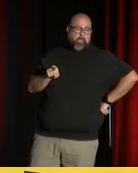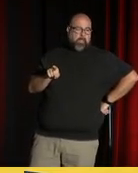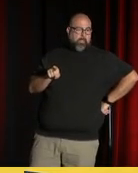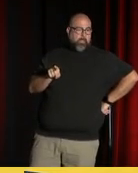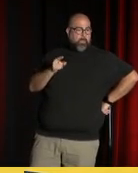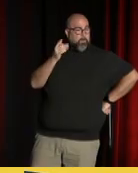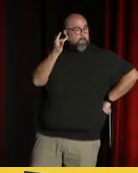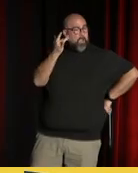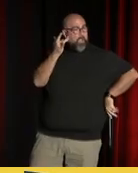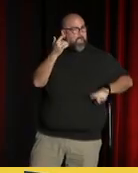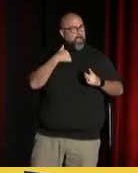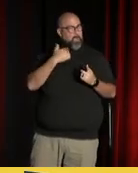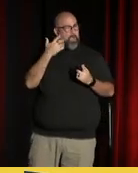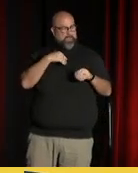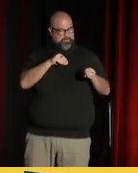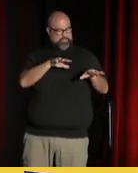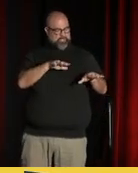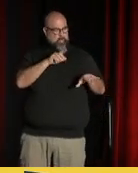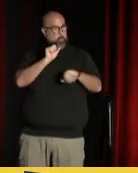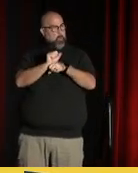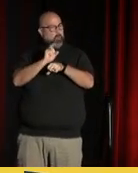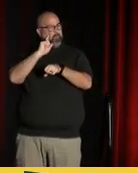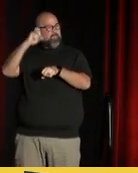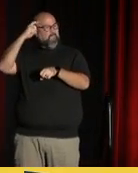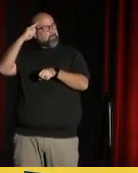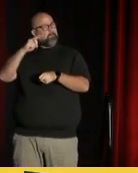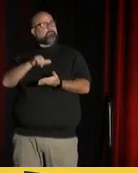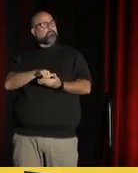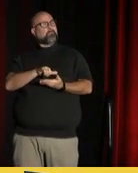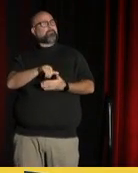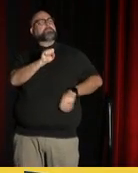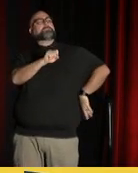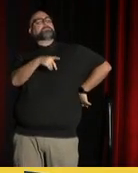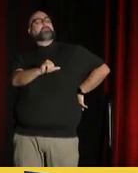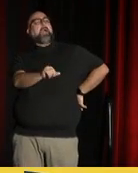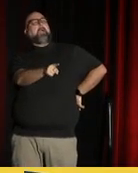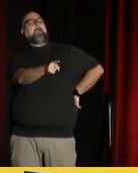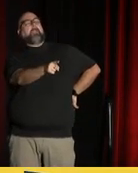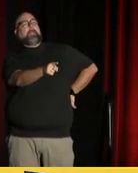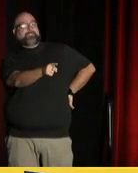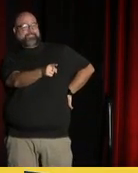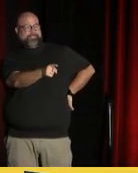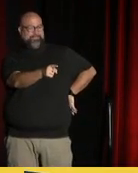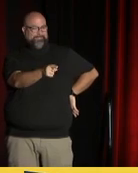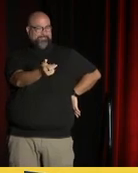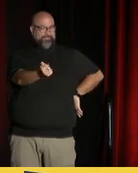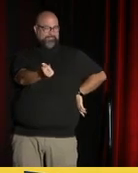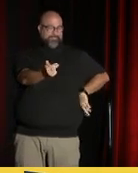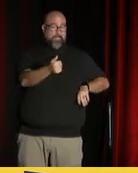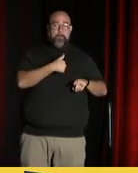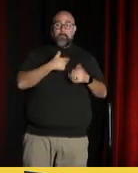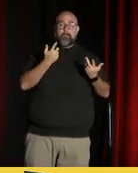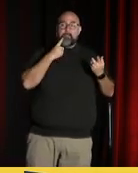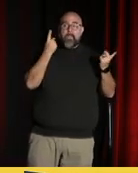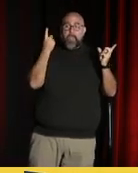Because why would a magician work for the State Department, right? That doesn't make any sense. But here's what happens.